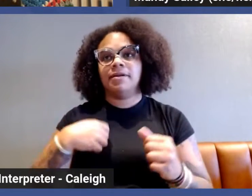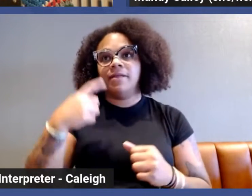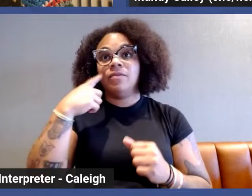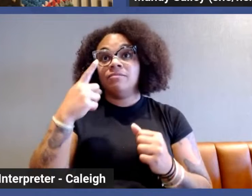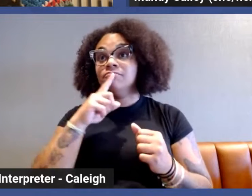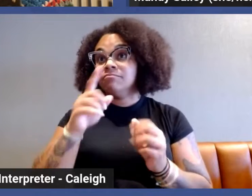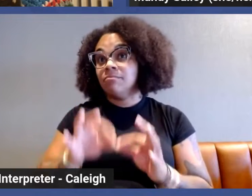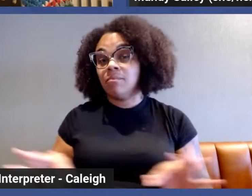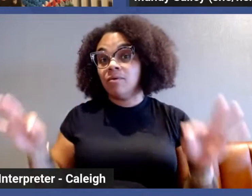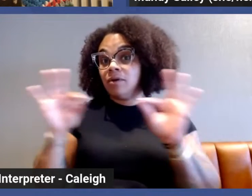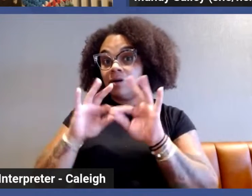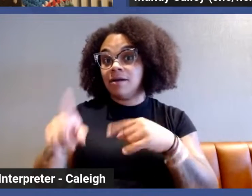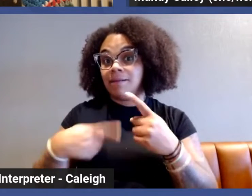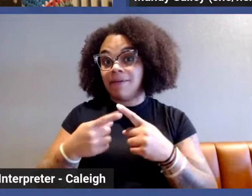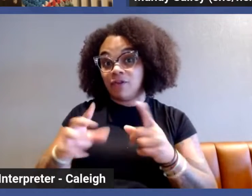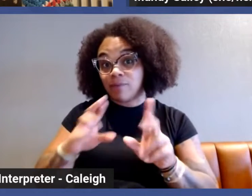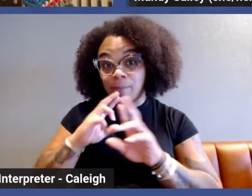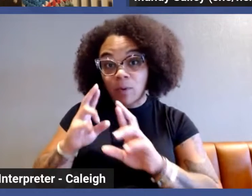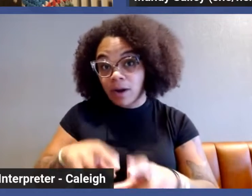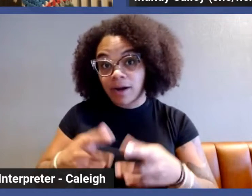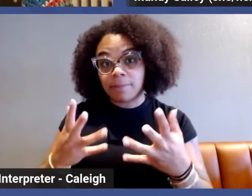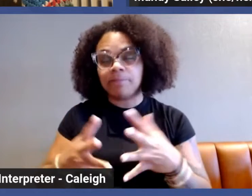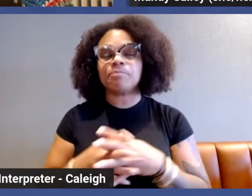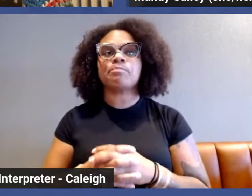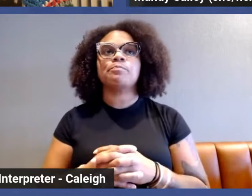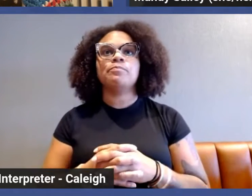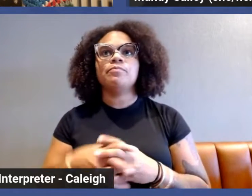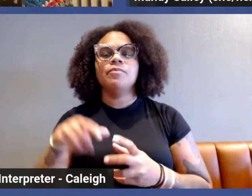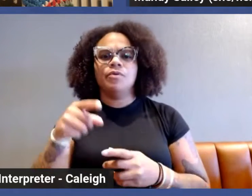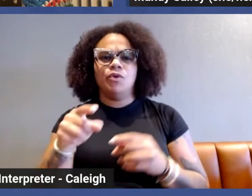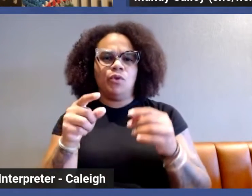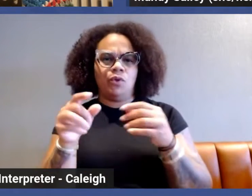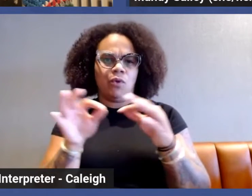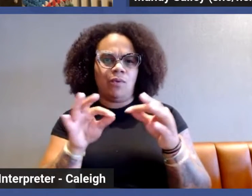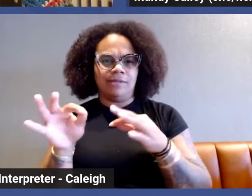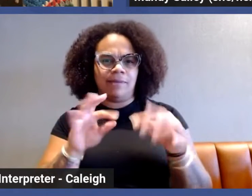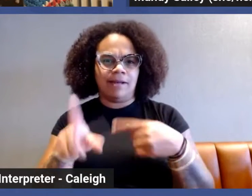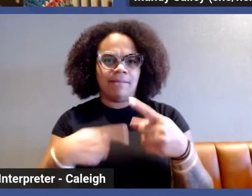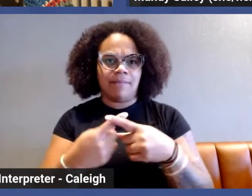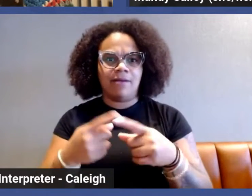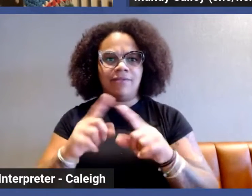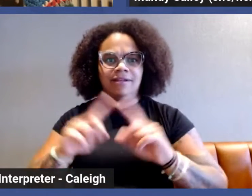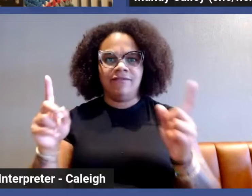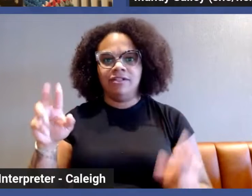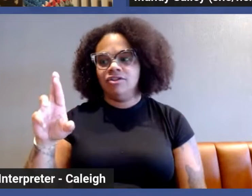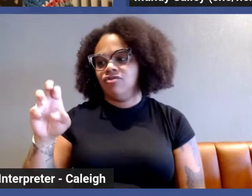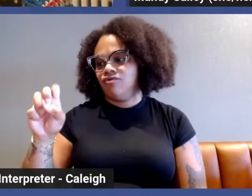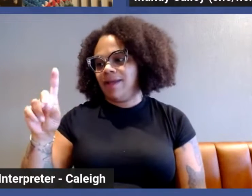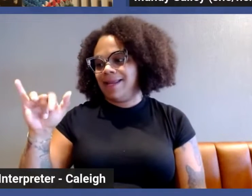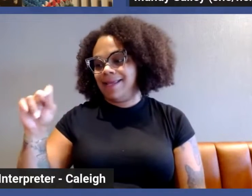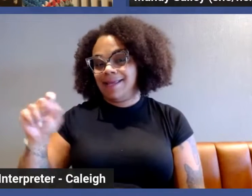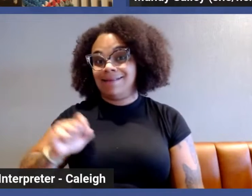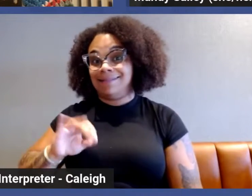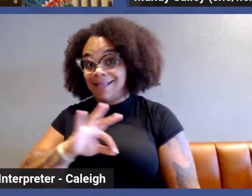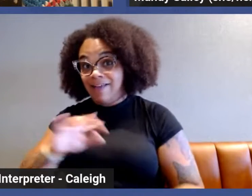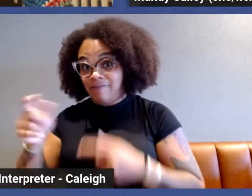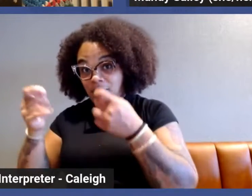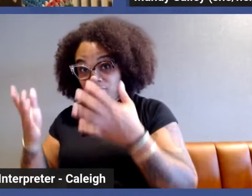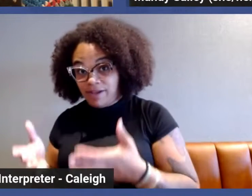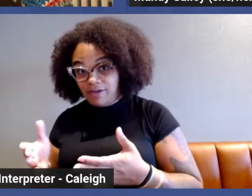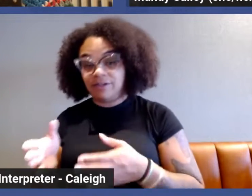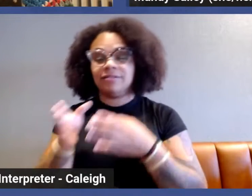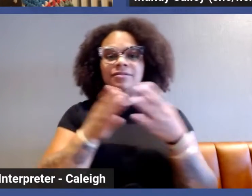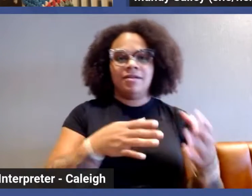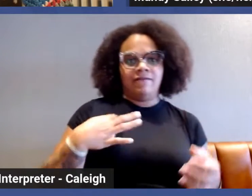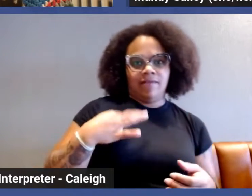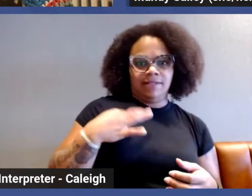important about the report was you talked about the difference between Reddit staff moderators and like regular volunteer moderators of the subreddit. I shouldn't